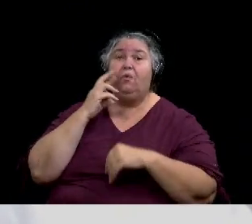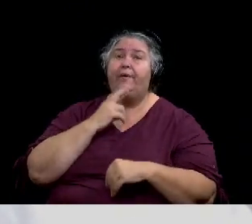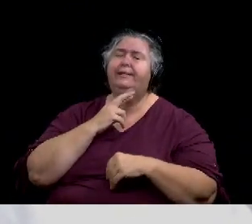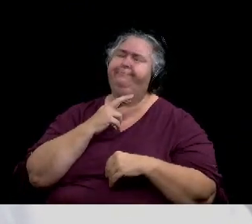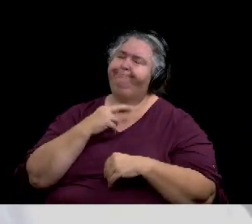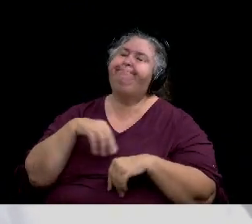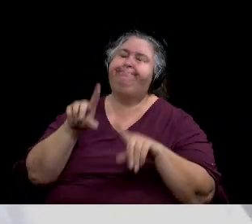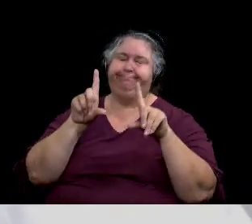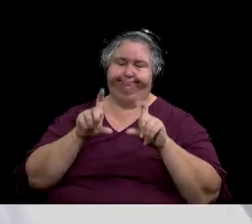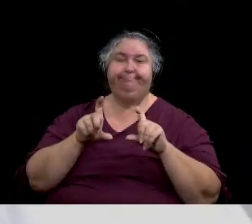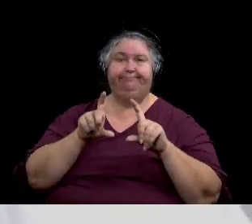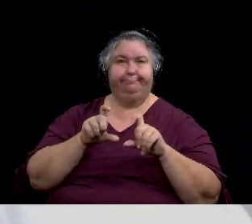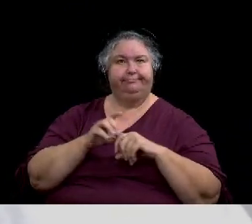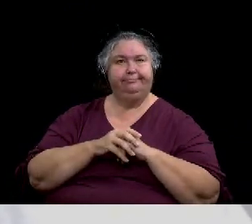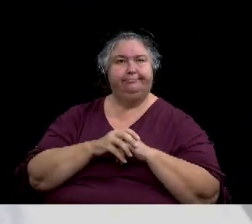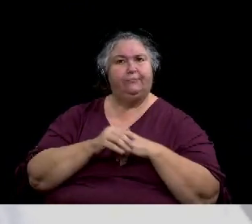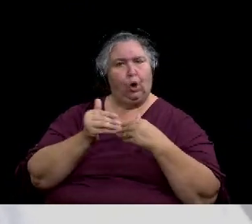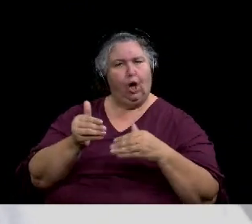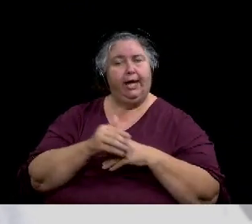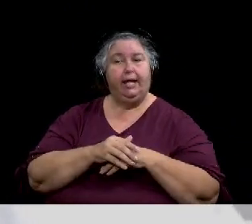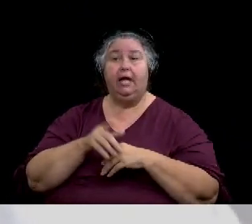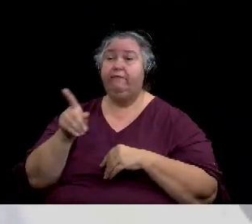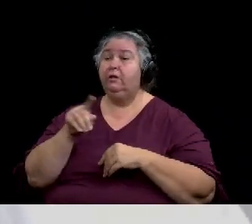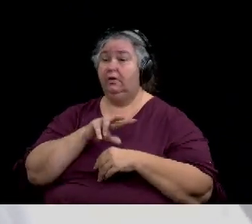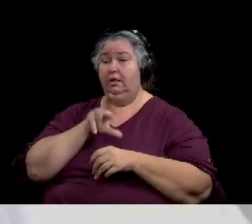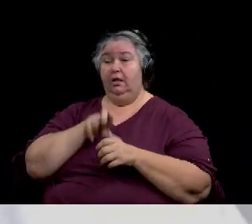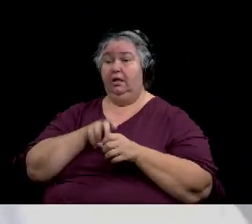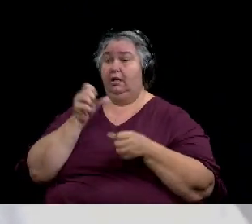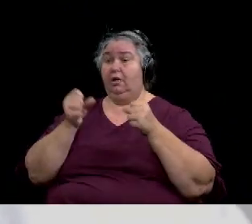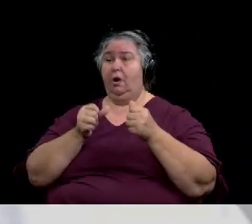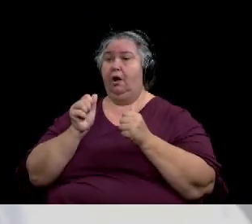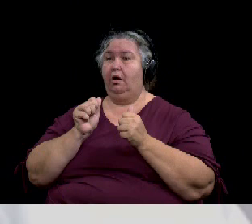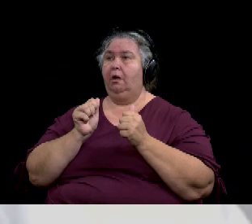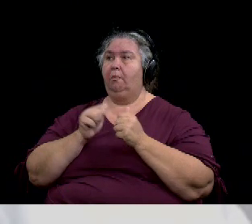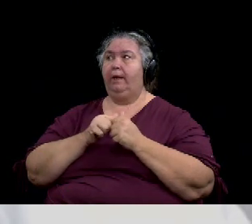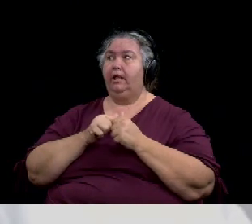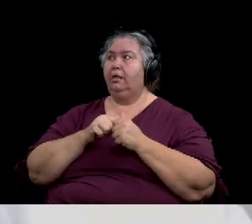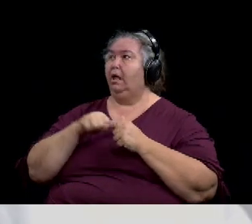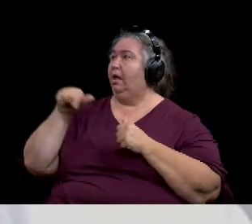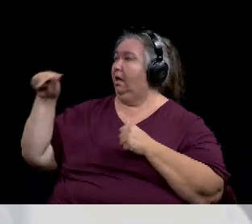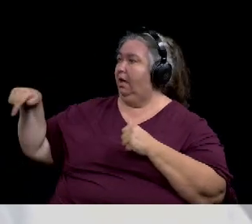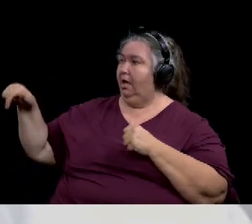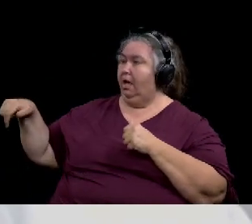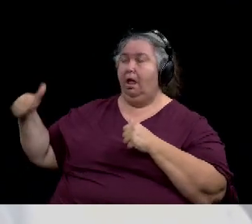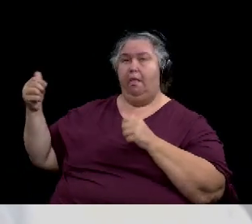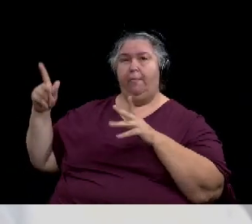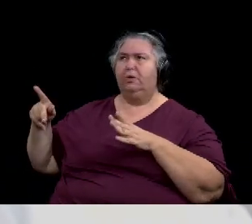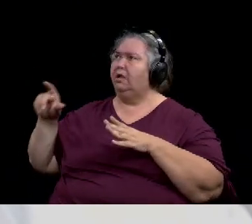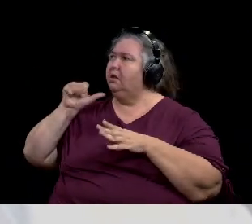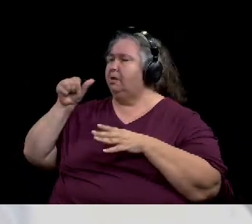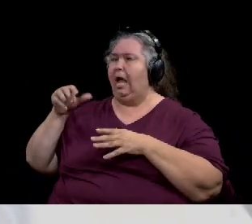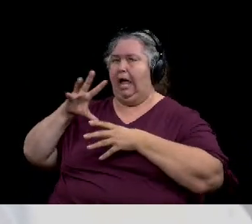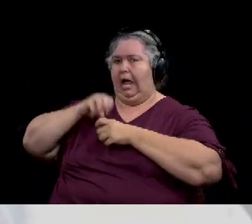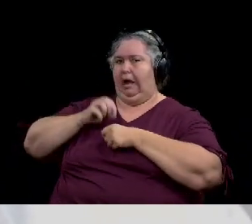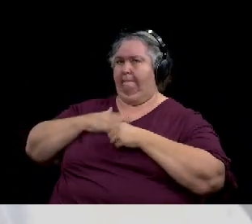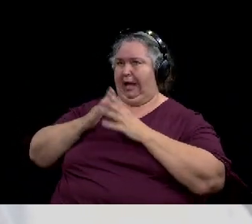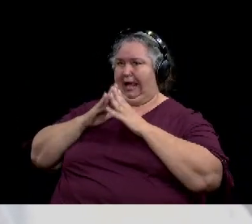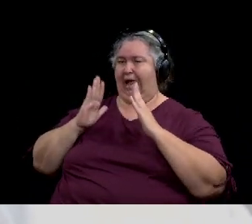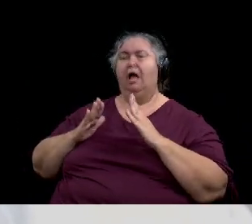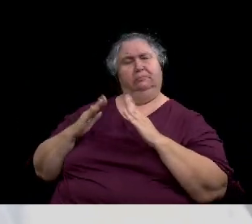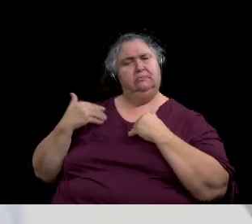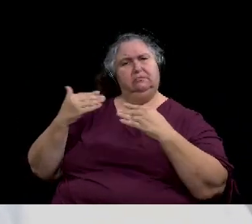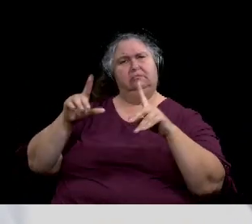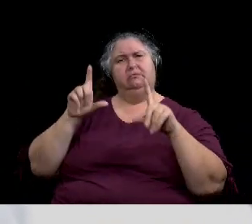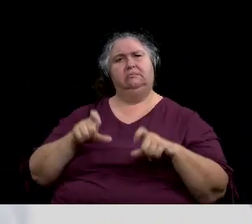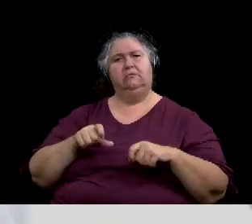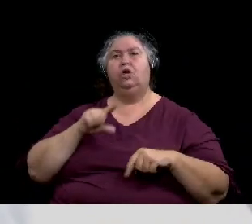tested. If you've been in a car with a non-household member, get tested. If you've gone inside